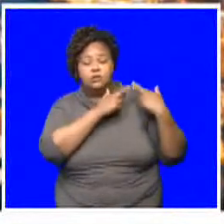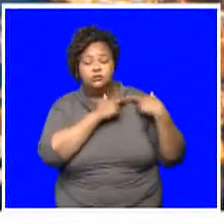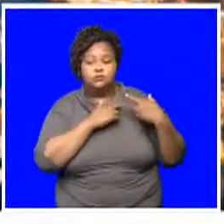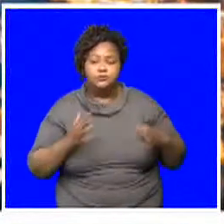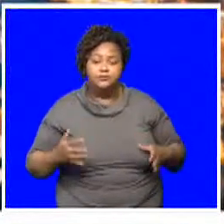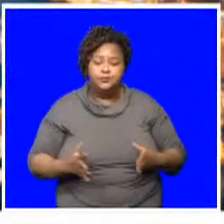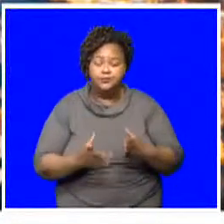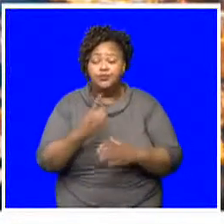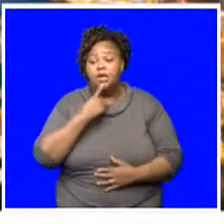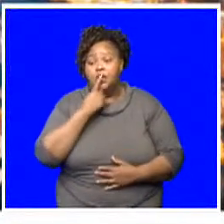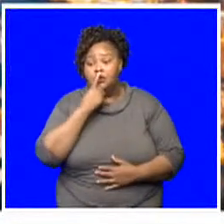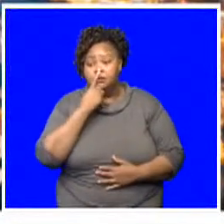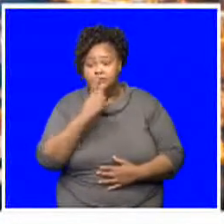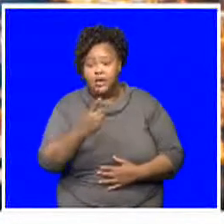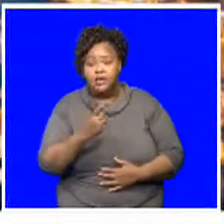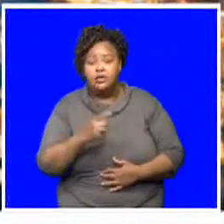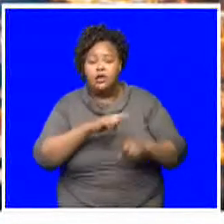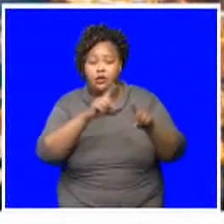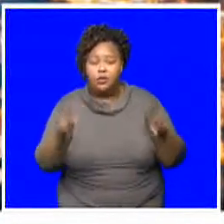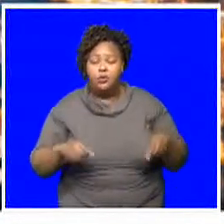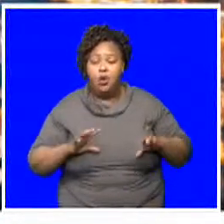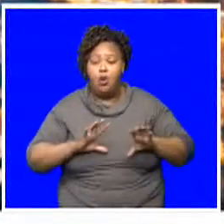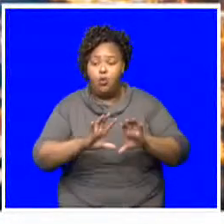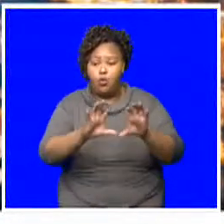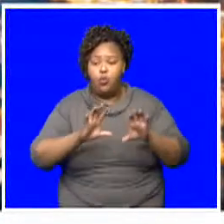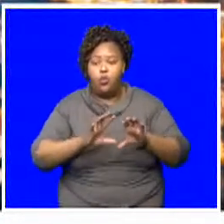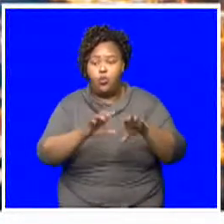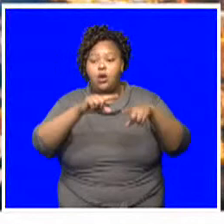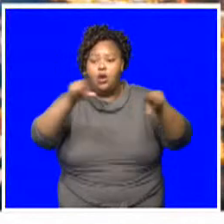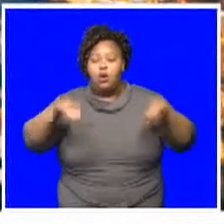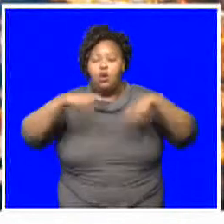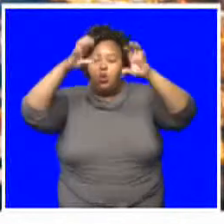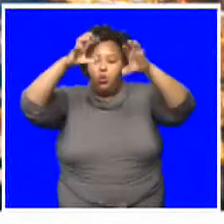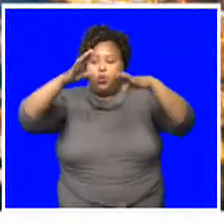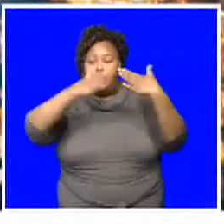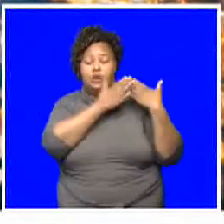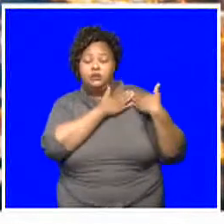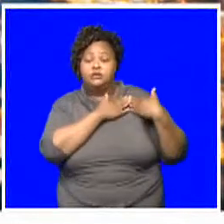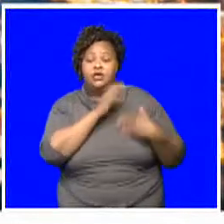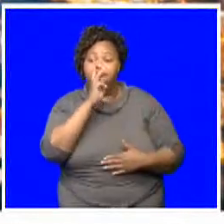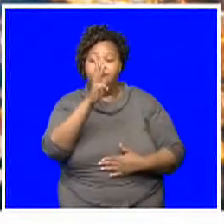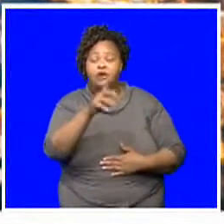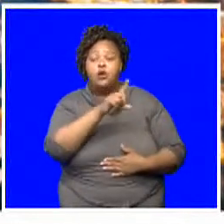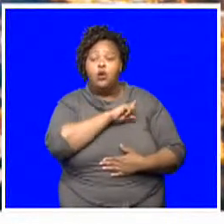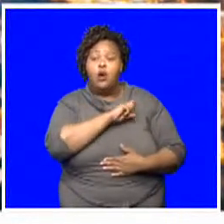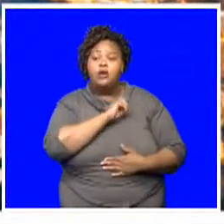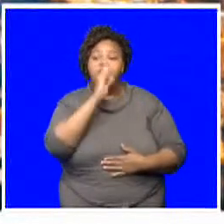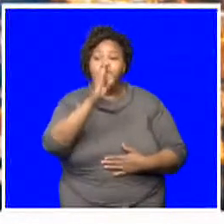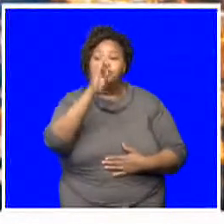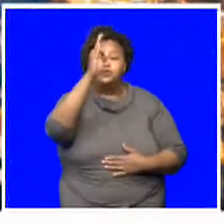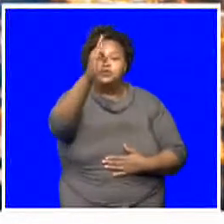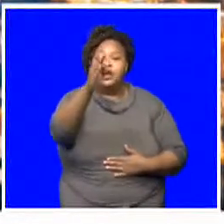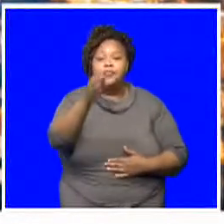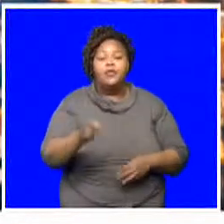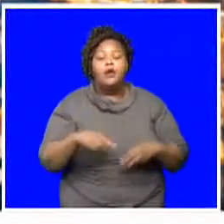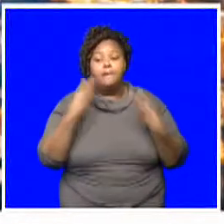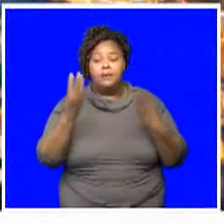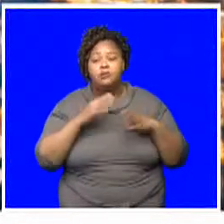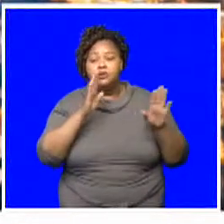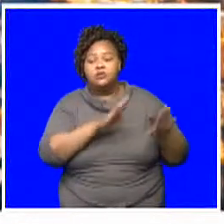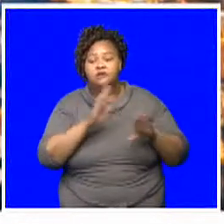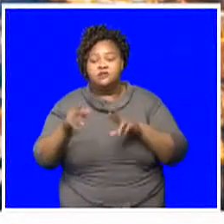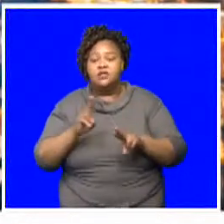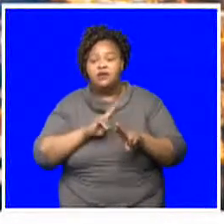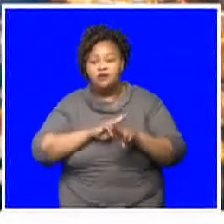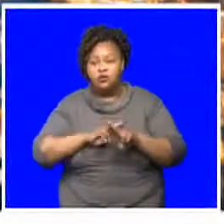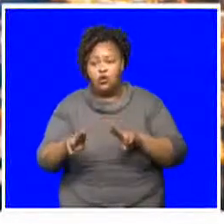says it is intensifying its water harvesting efforts in different areas around the country to avoid situations where farmers run out of water due